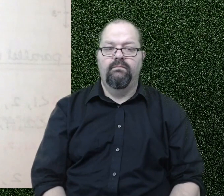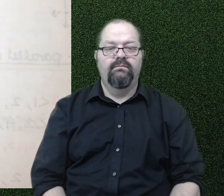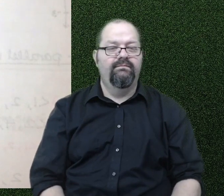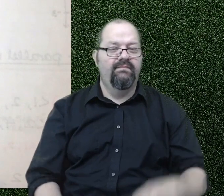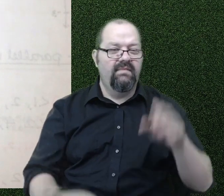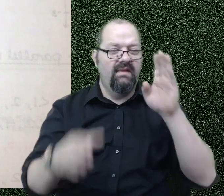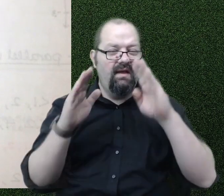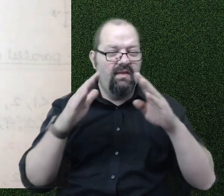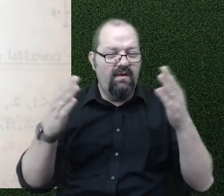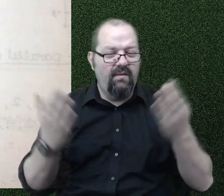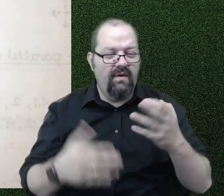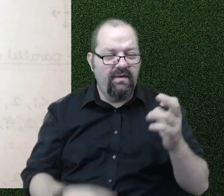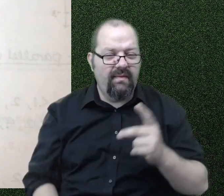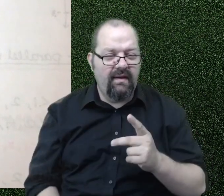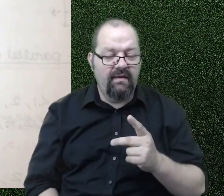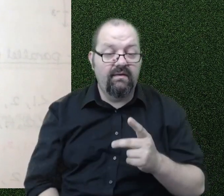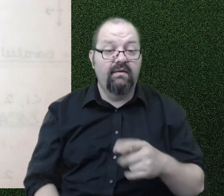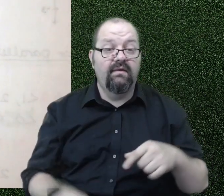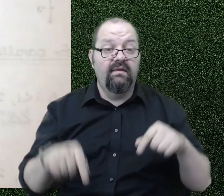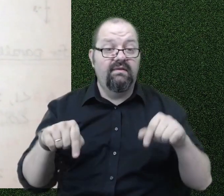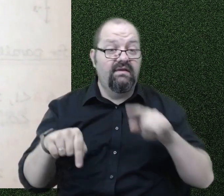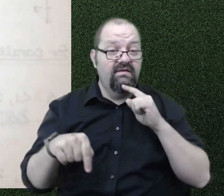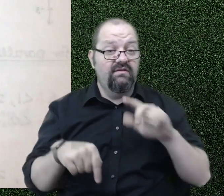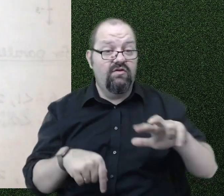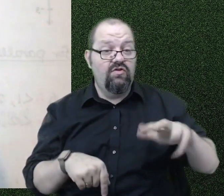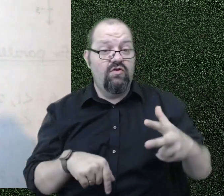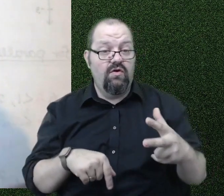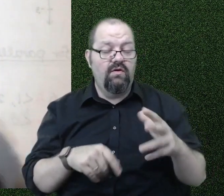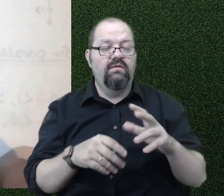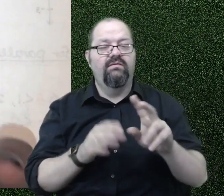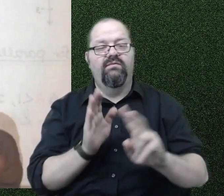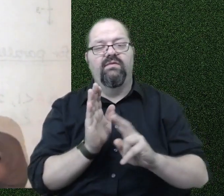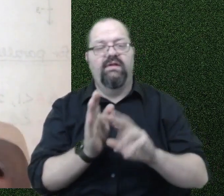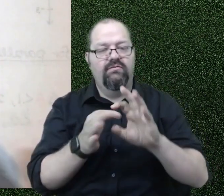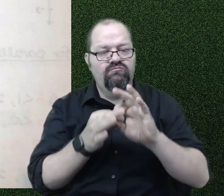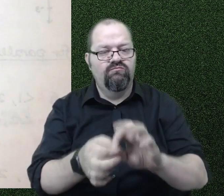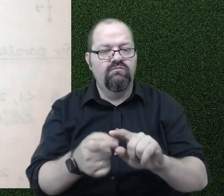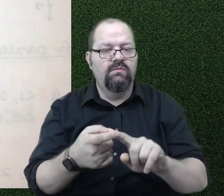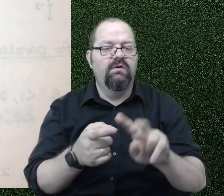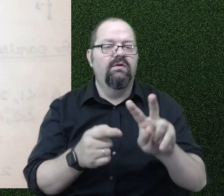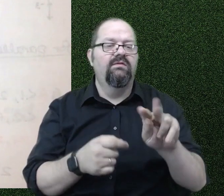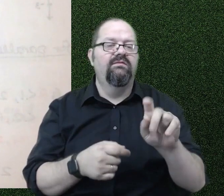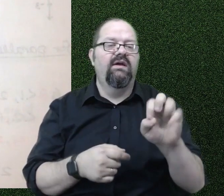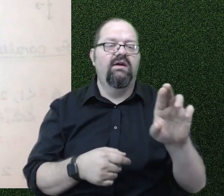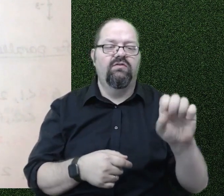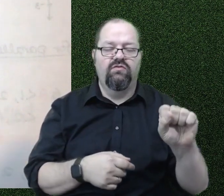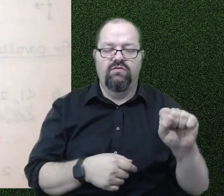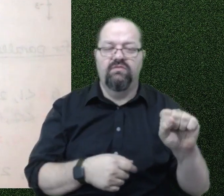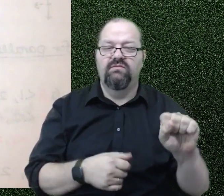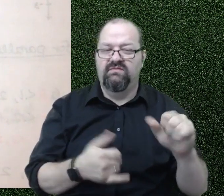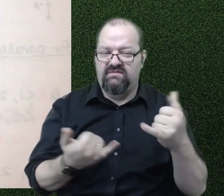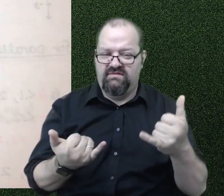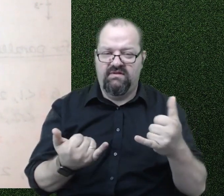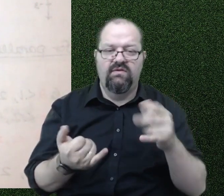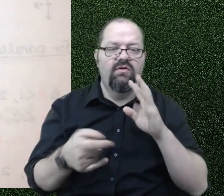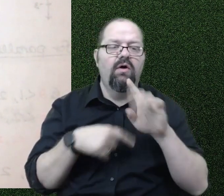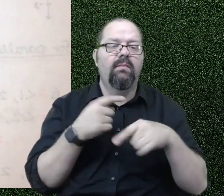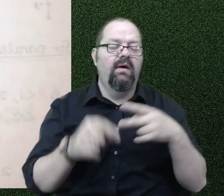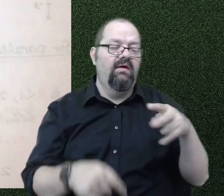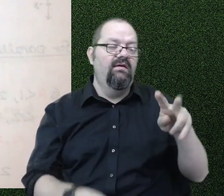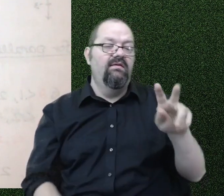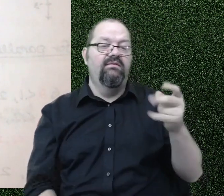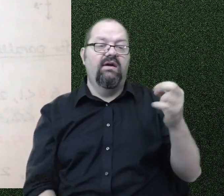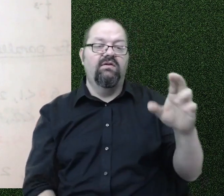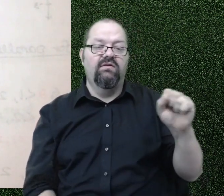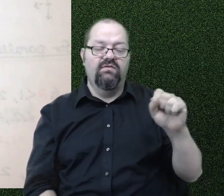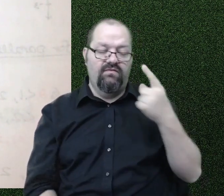Hey guys, welcome back. This is the third video about vectors. We're still looking at vectors in the plane. We're going to talk about finding